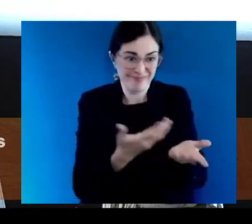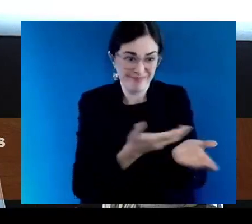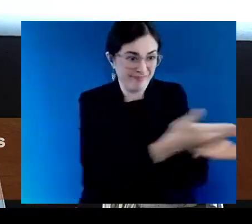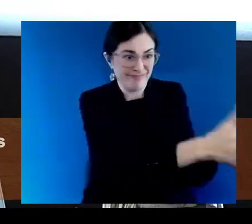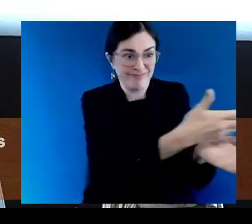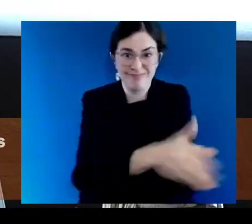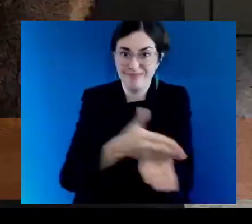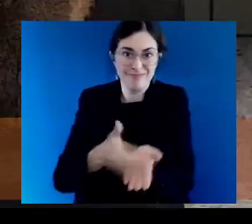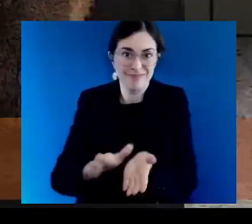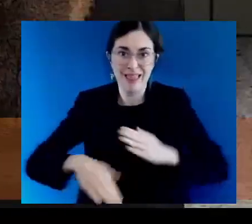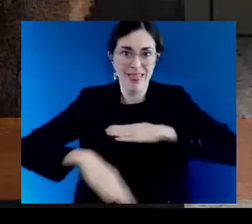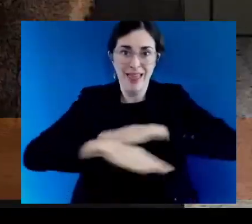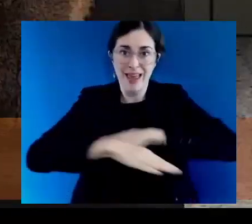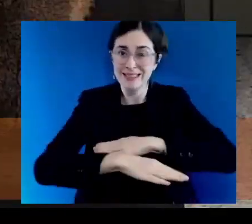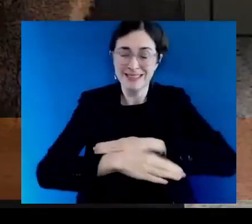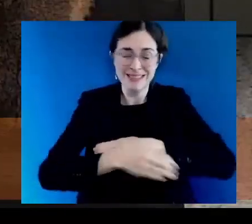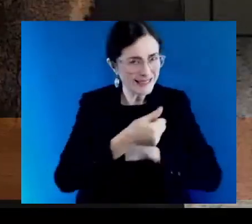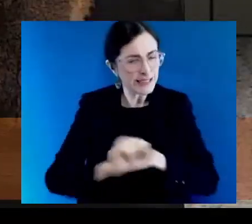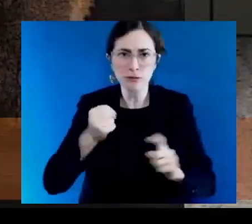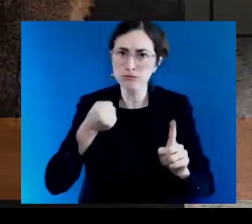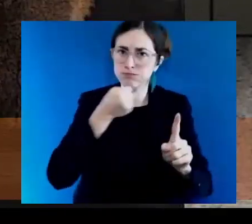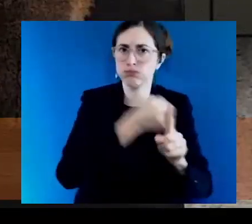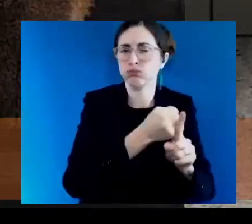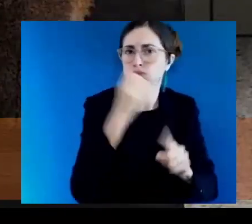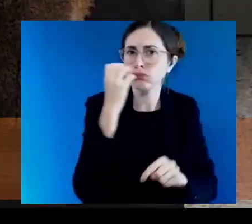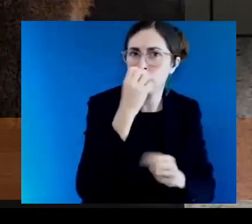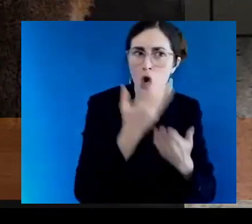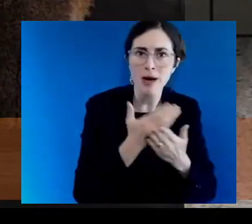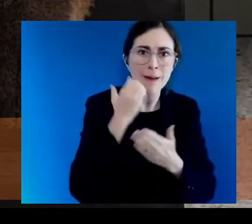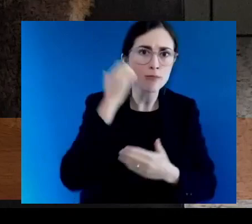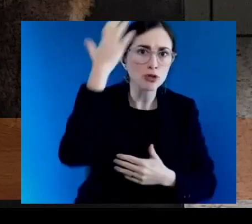perpetrate. Minister, do you accept that...